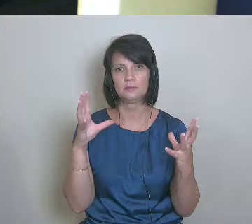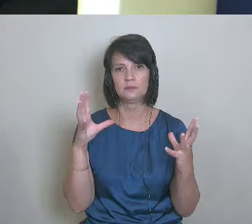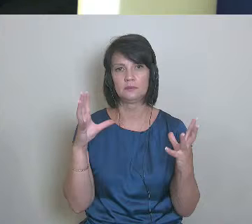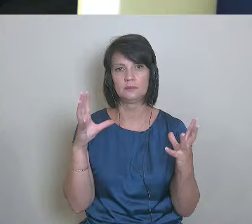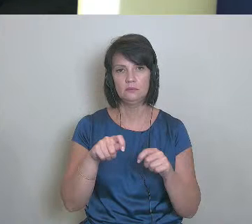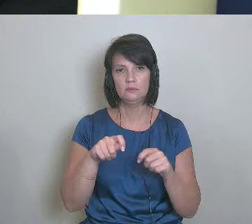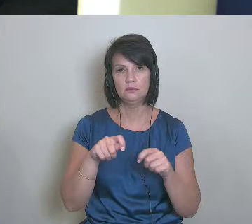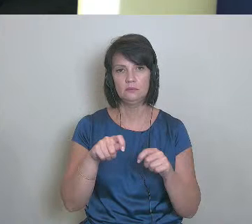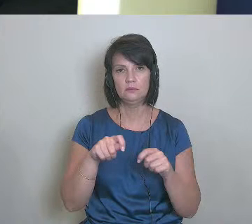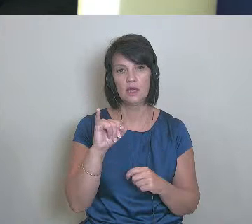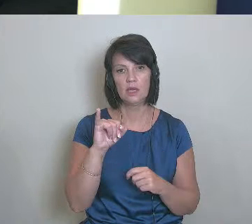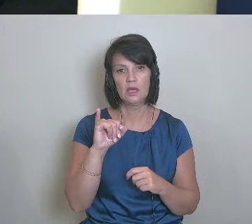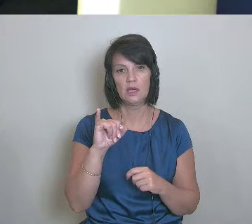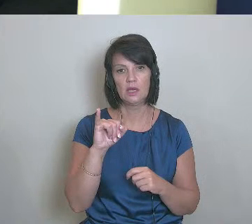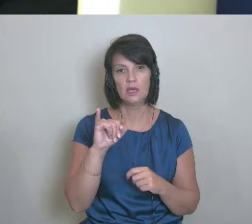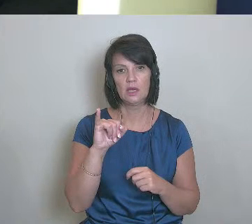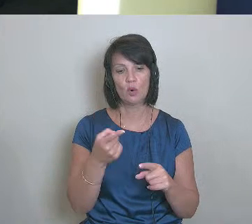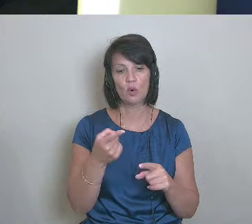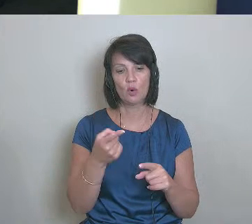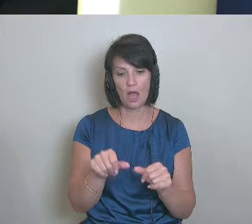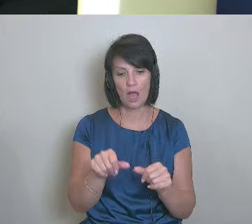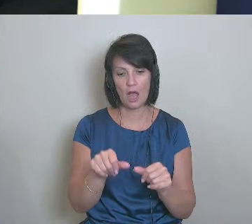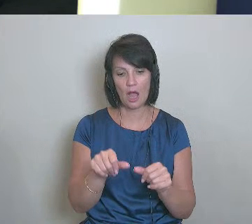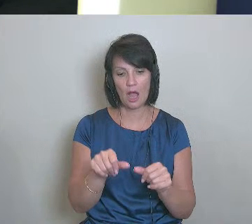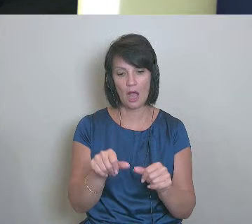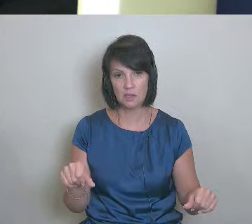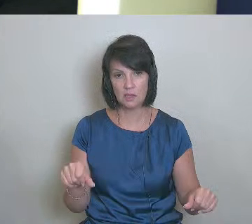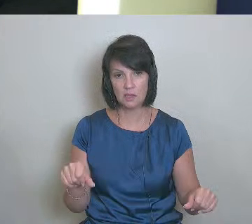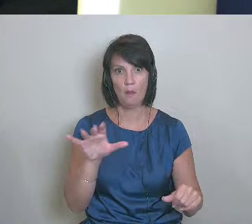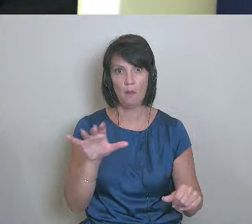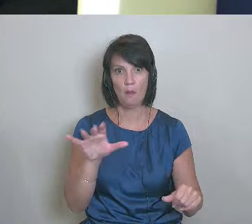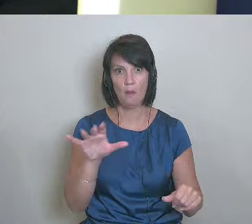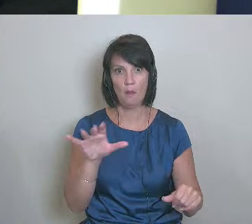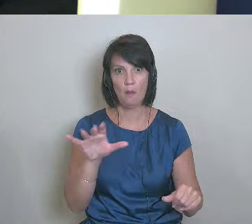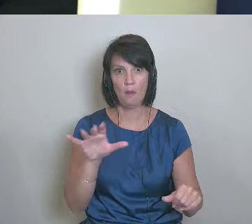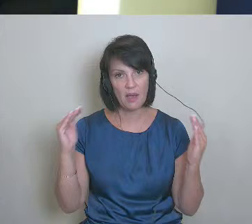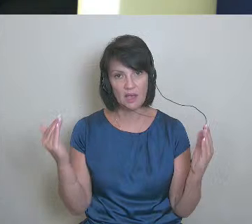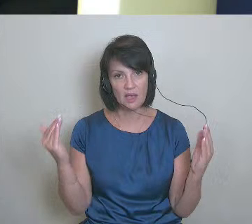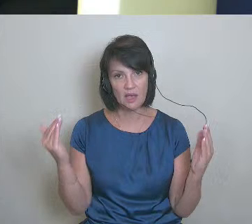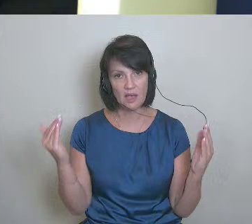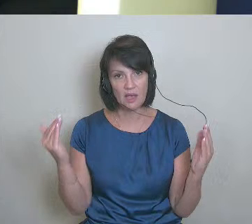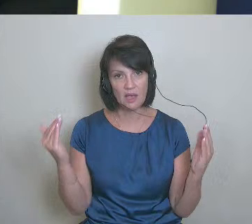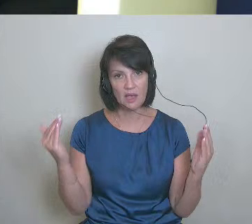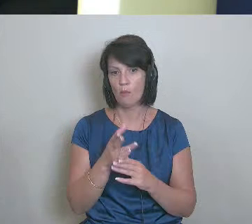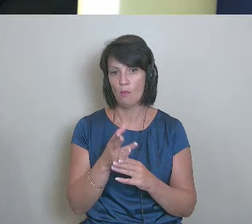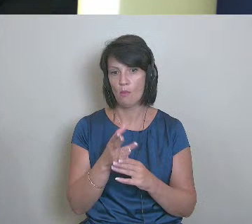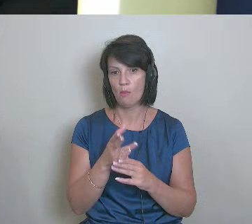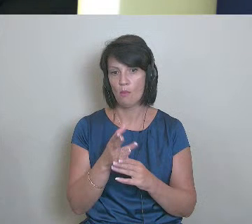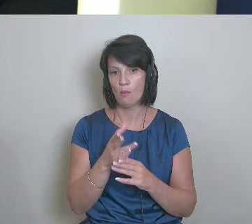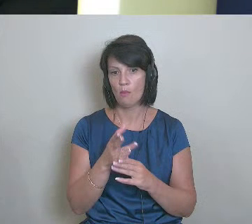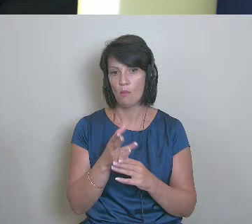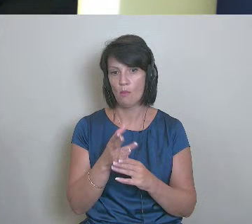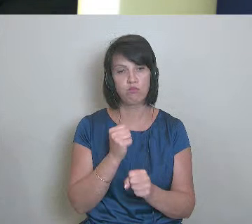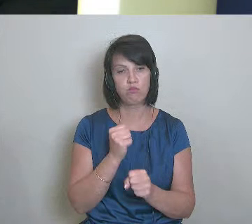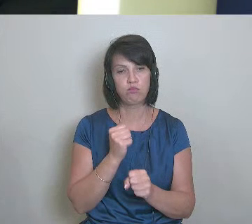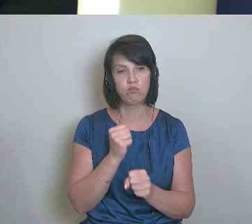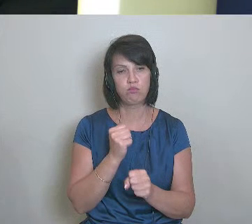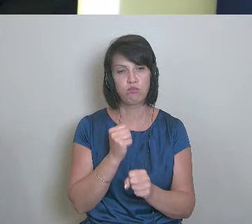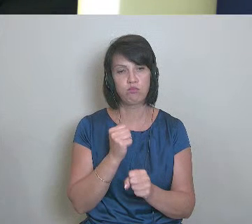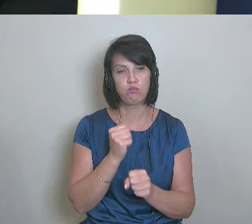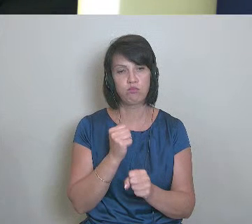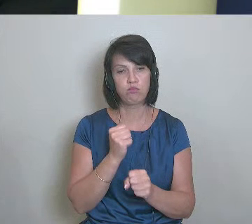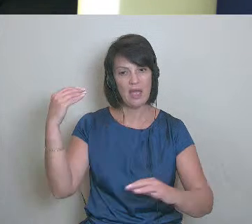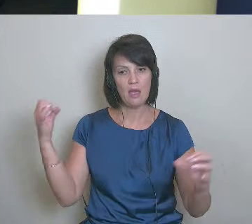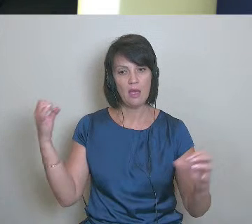Electoral Commission was positively tested with COVID-19, then the entire Commission should be under lockdown, so that would